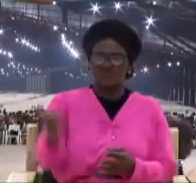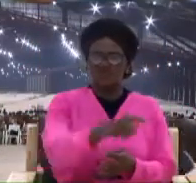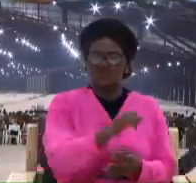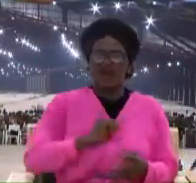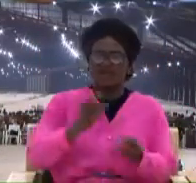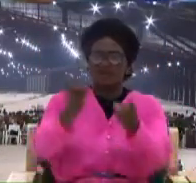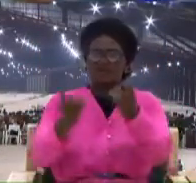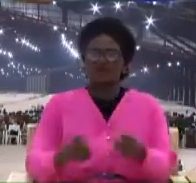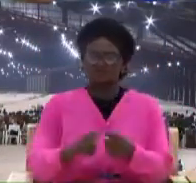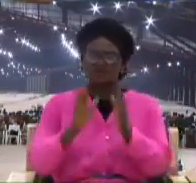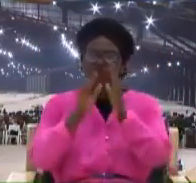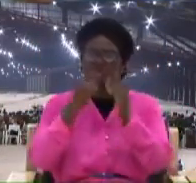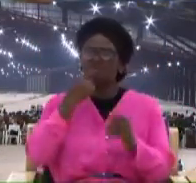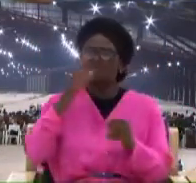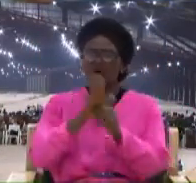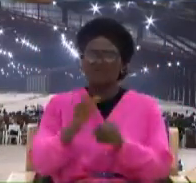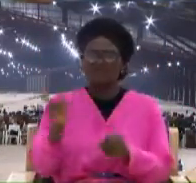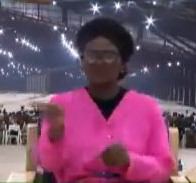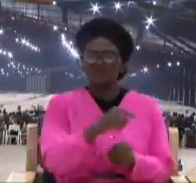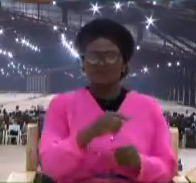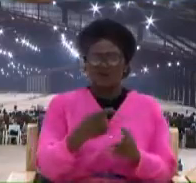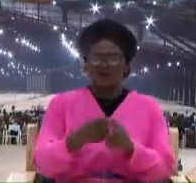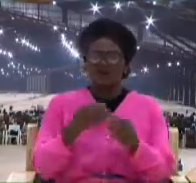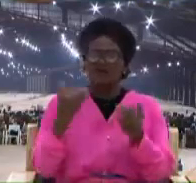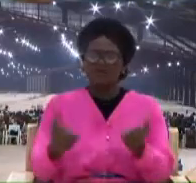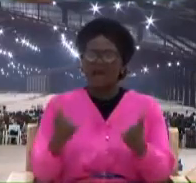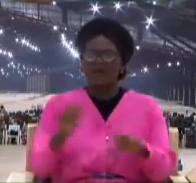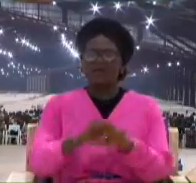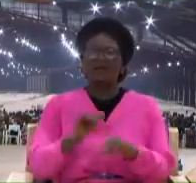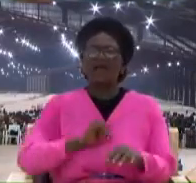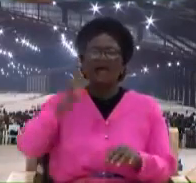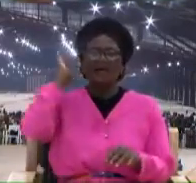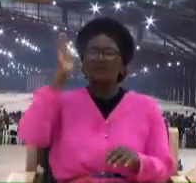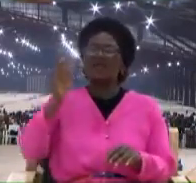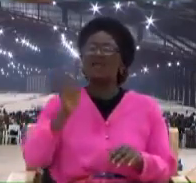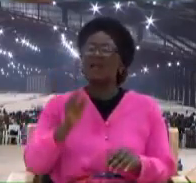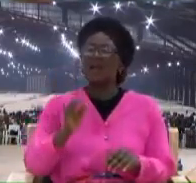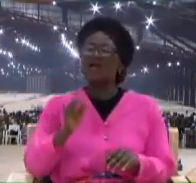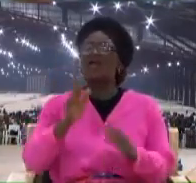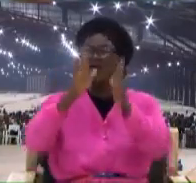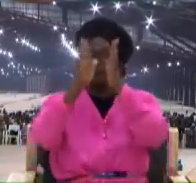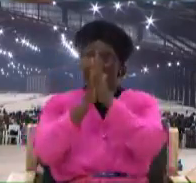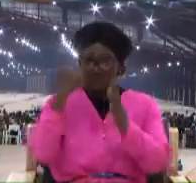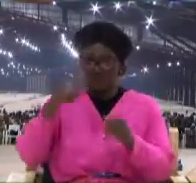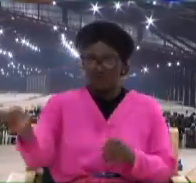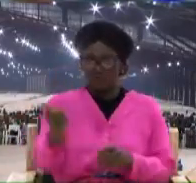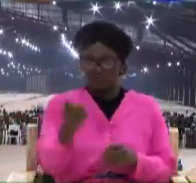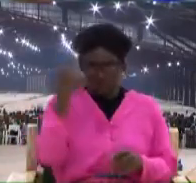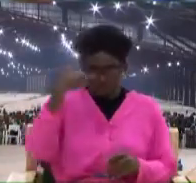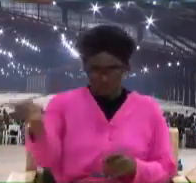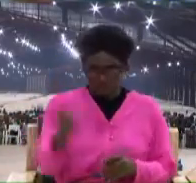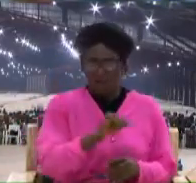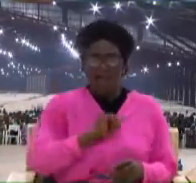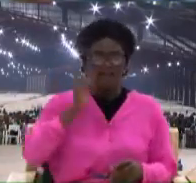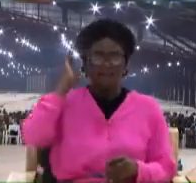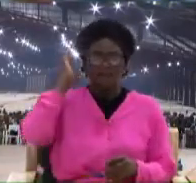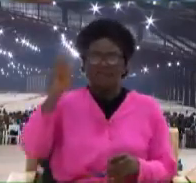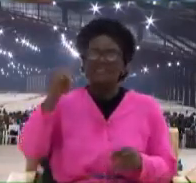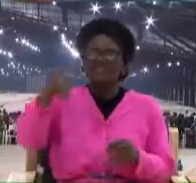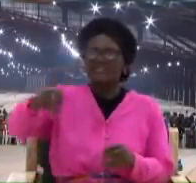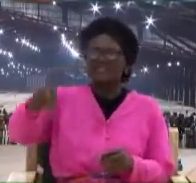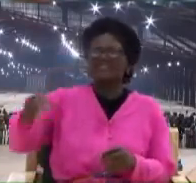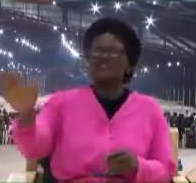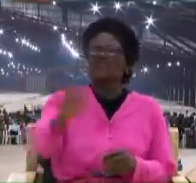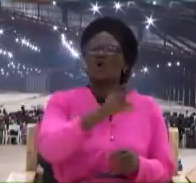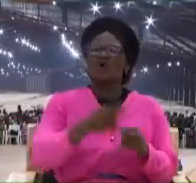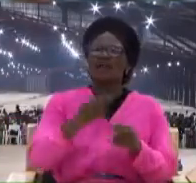promise you, from now on, I'll be praying for you. And so I will need your names, your address, and your prayer request. If